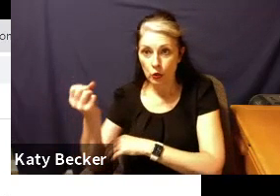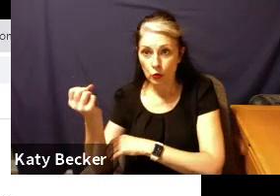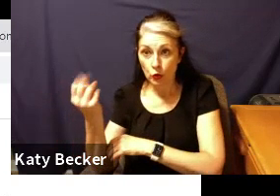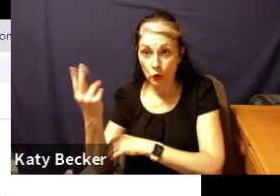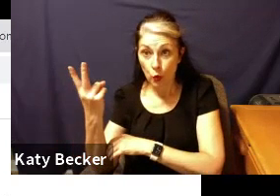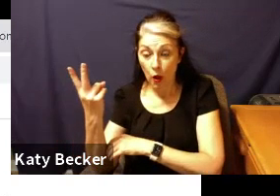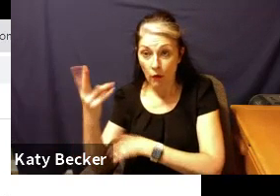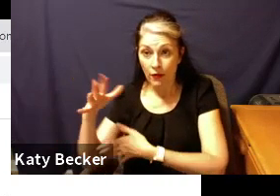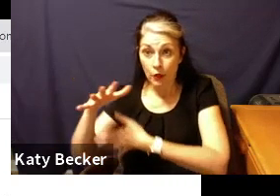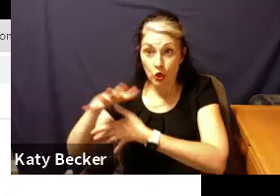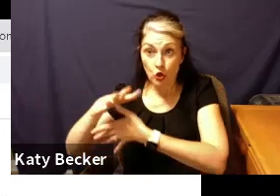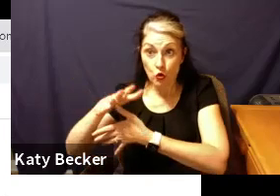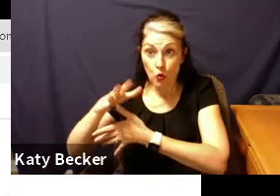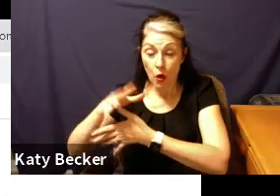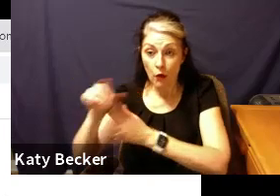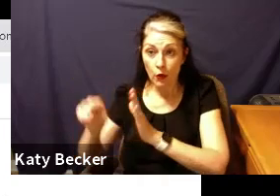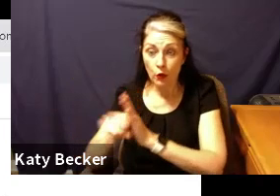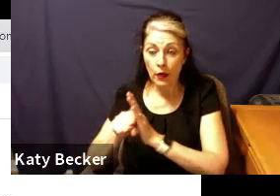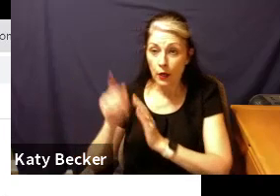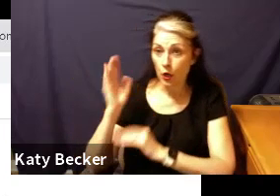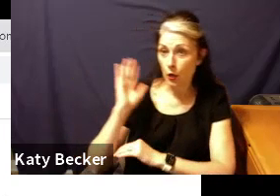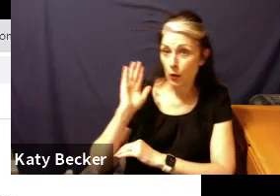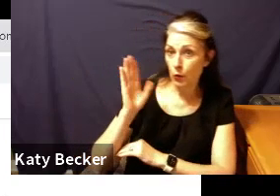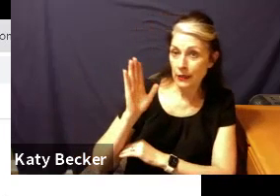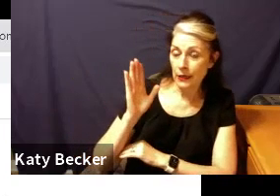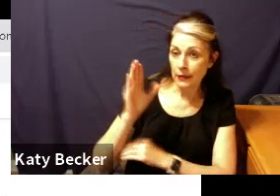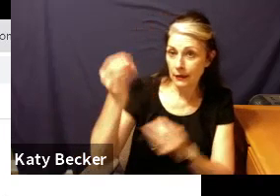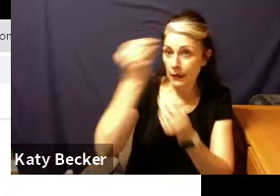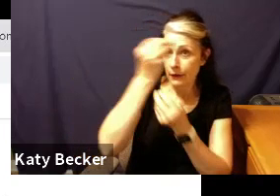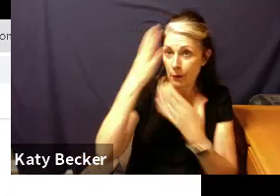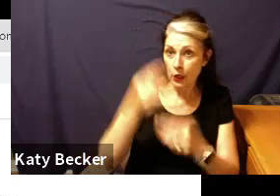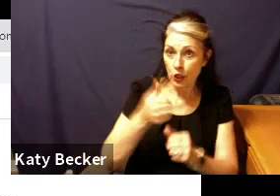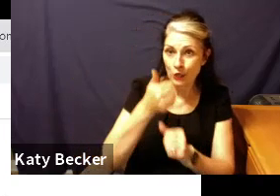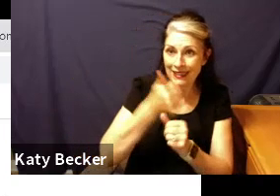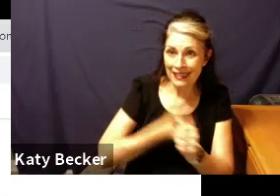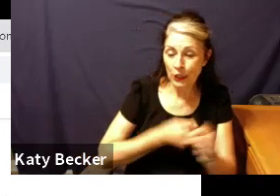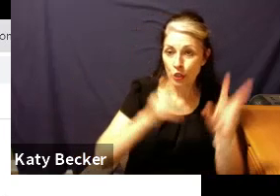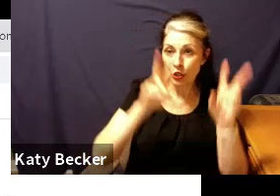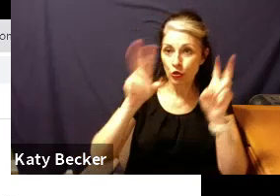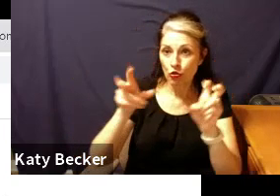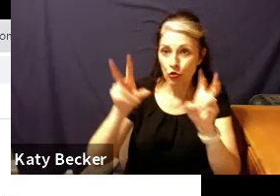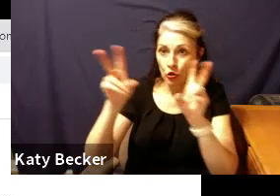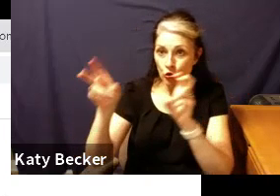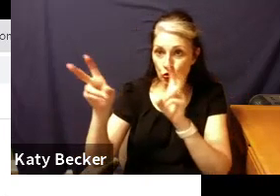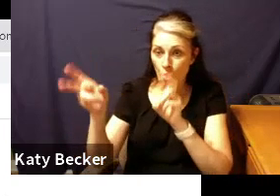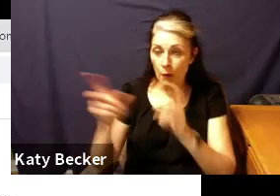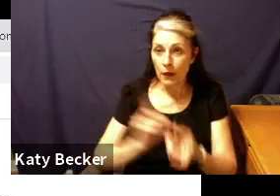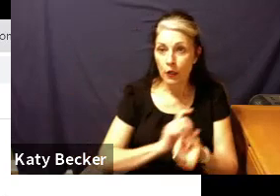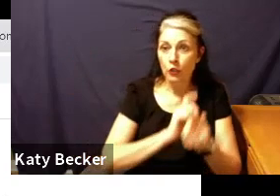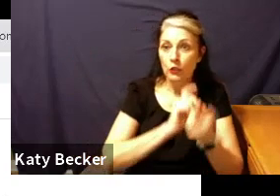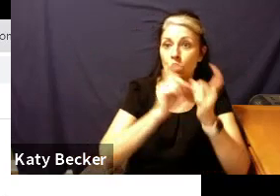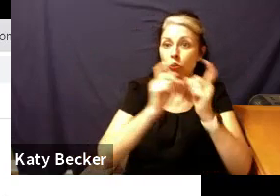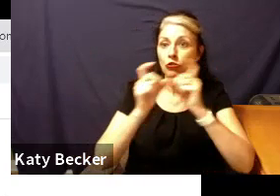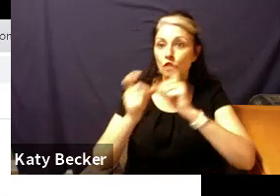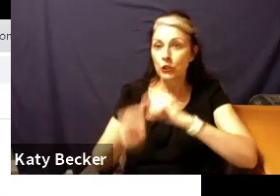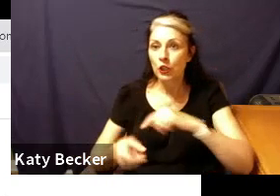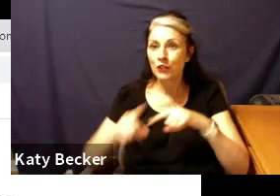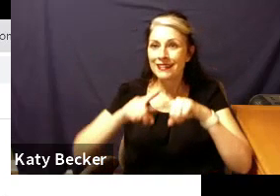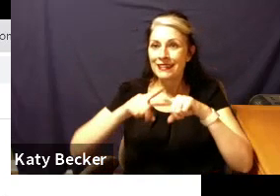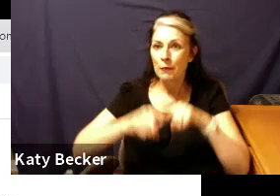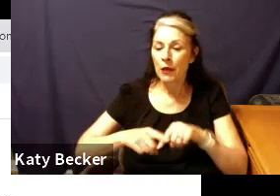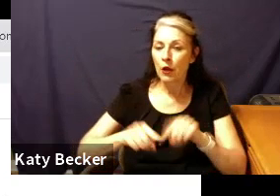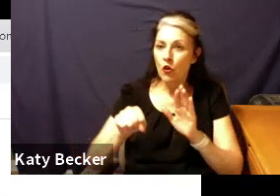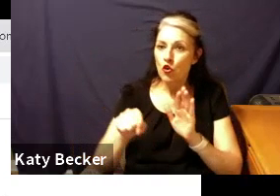way that they are presented and the information within each of these topic areas changes based upon the grade